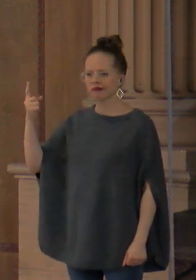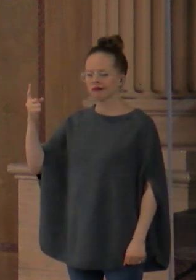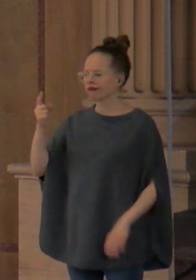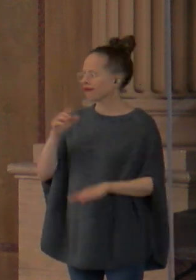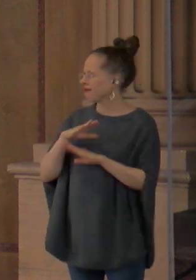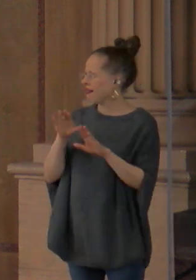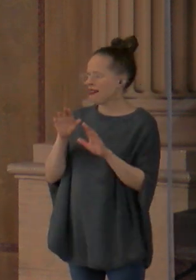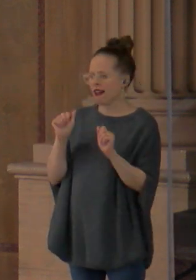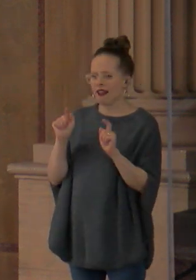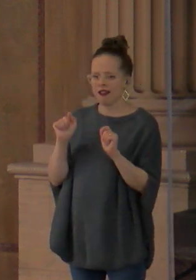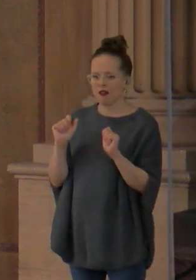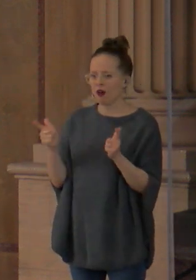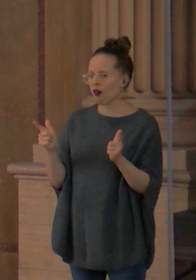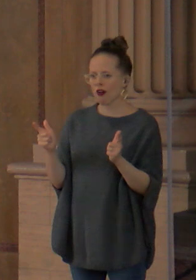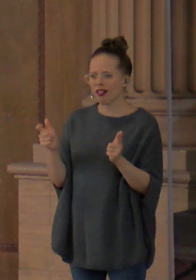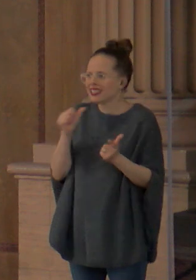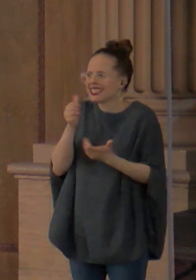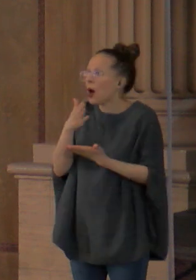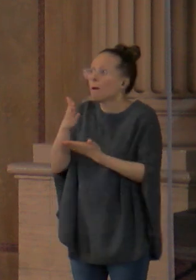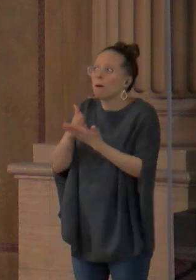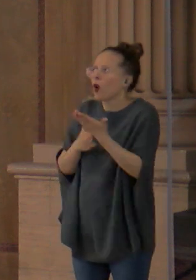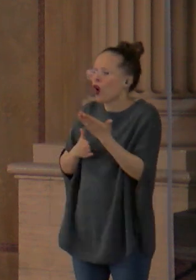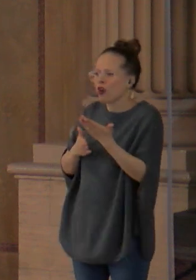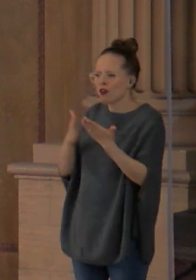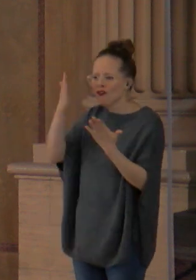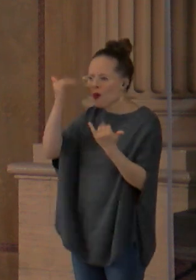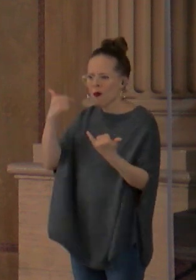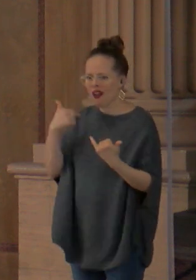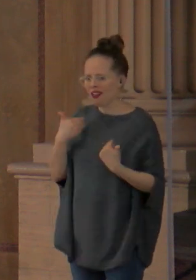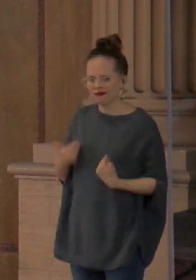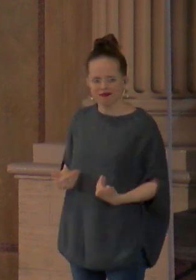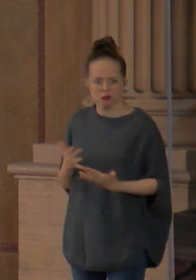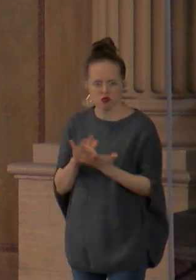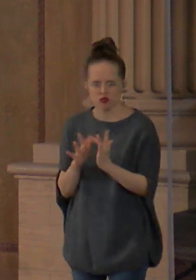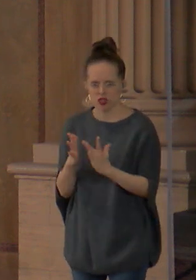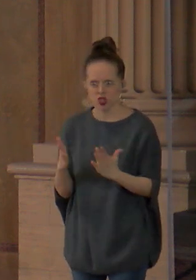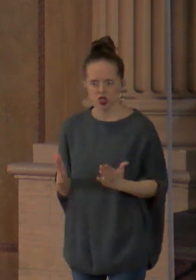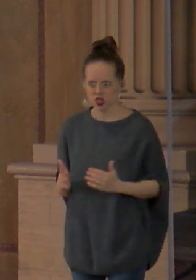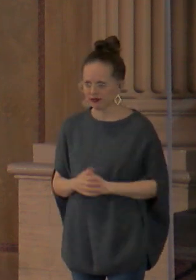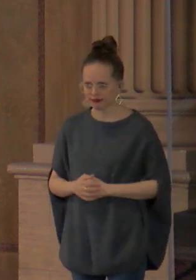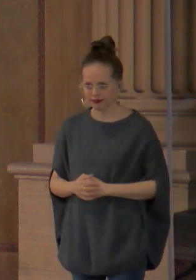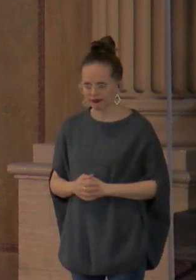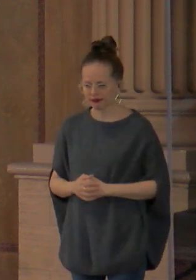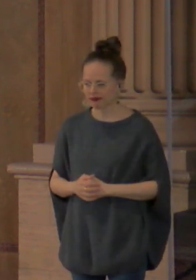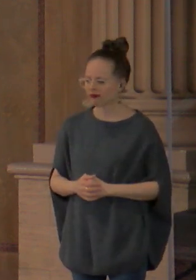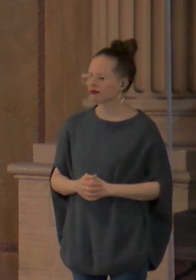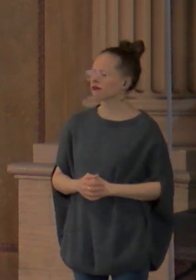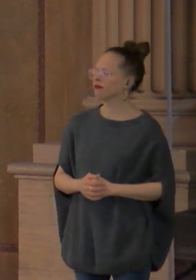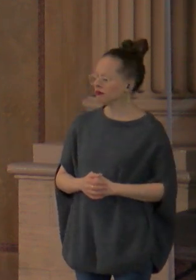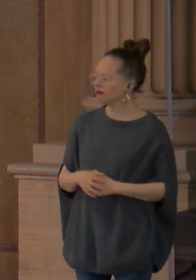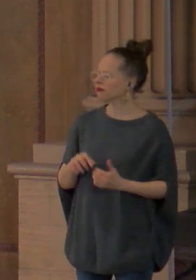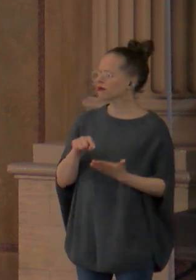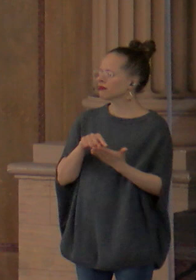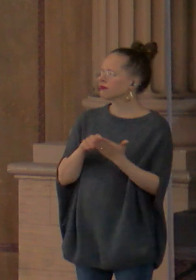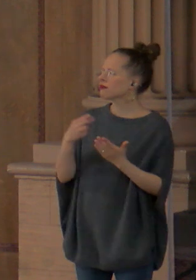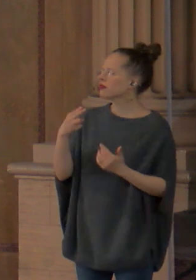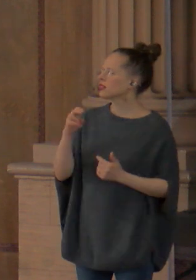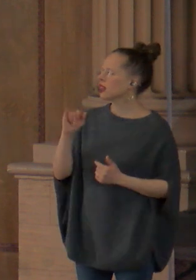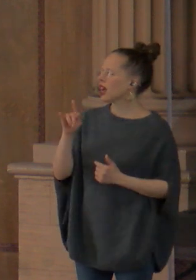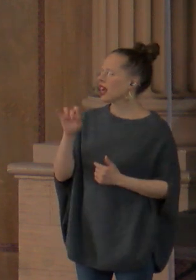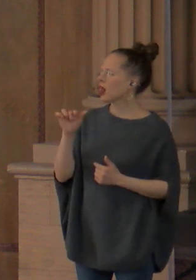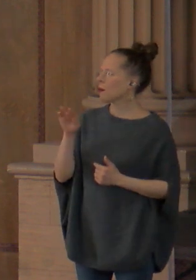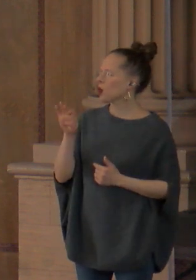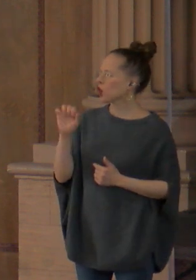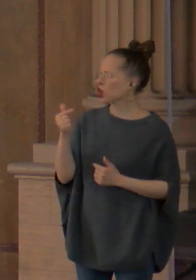They're not even part of what gets us to heaven or what makes us Christians. The Heidelberg Catechism says this is because the righteousness which can stand